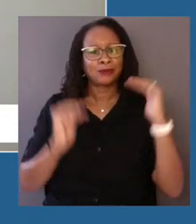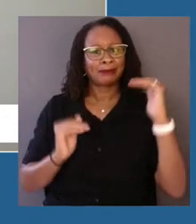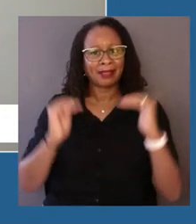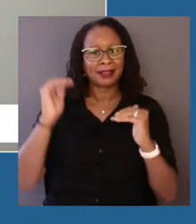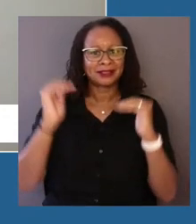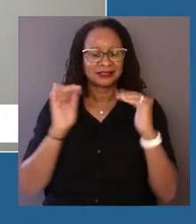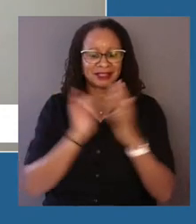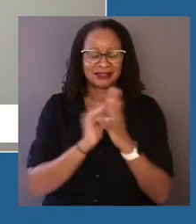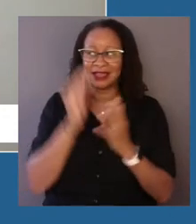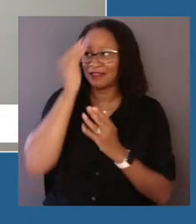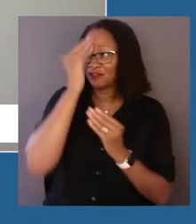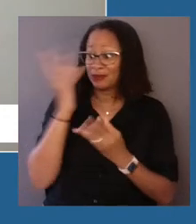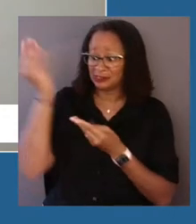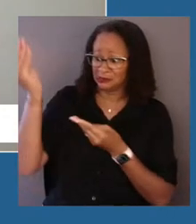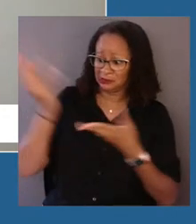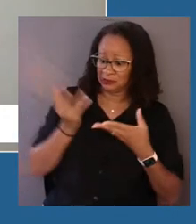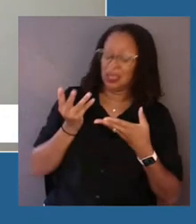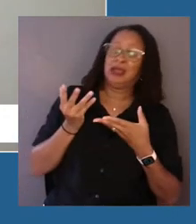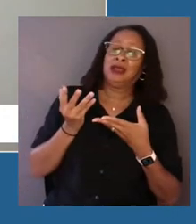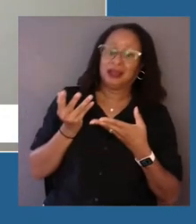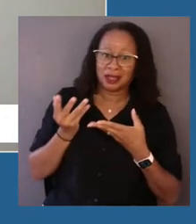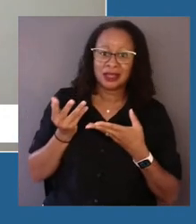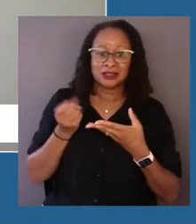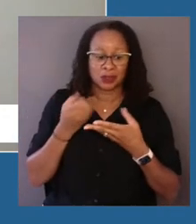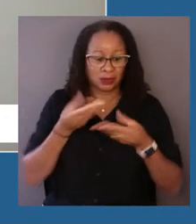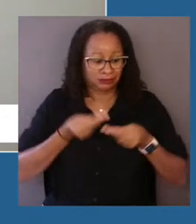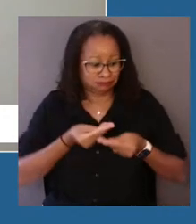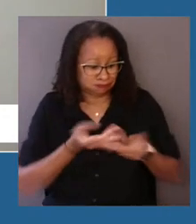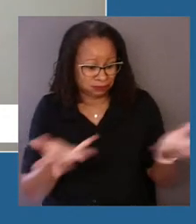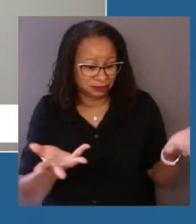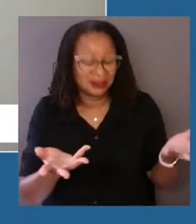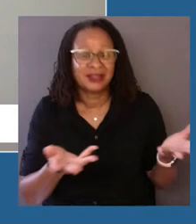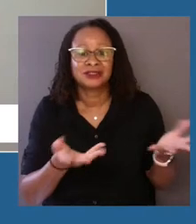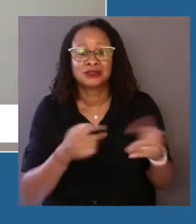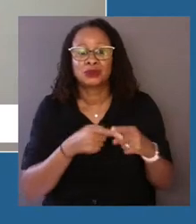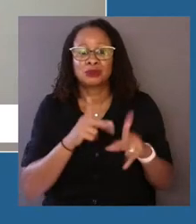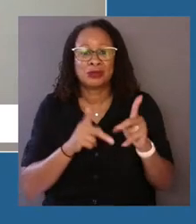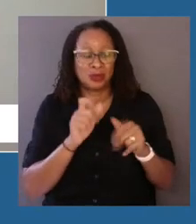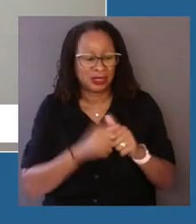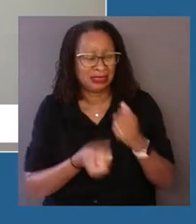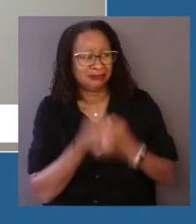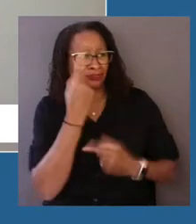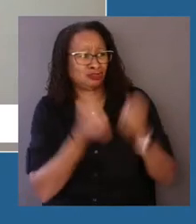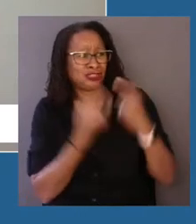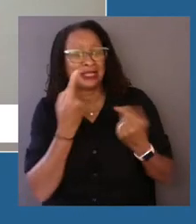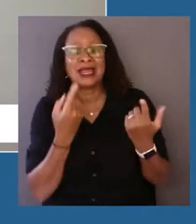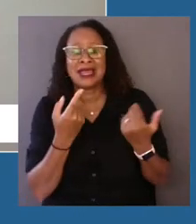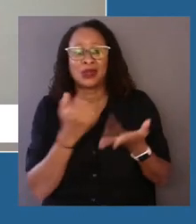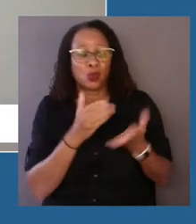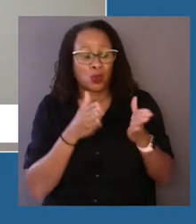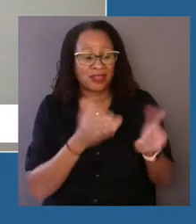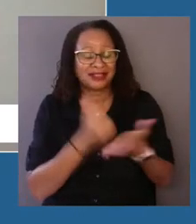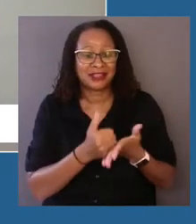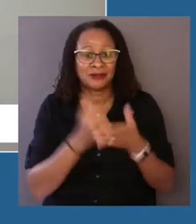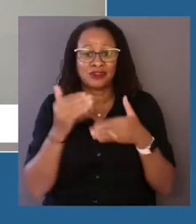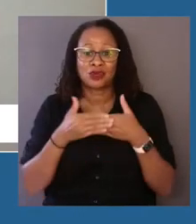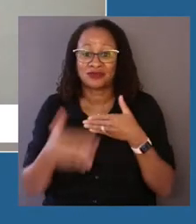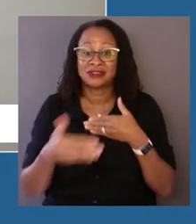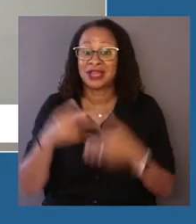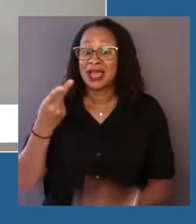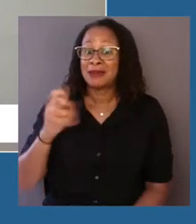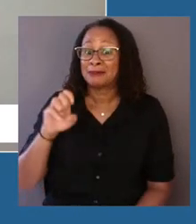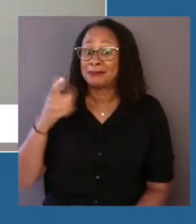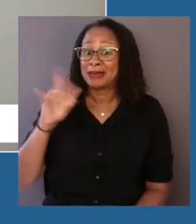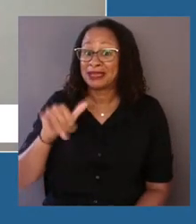news out so that people can metabolize it in a way that's helpful for moving forward. And Peggy, if you don't mind, I'd like to start with